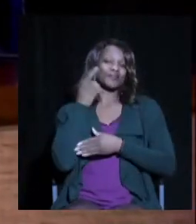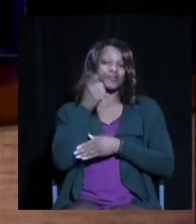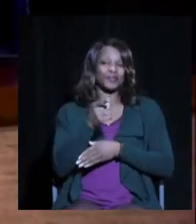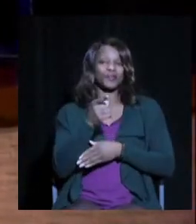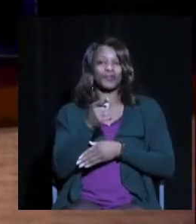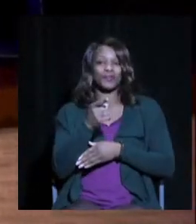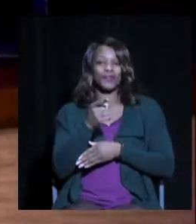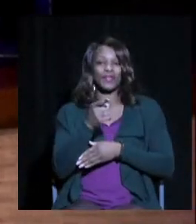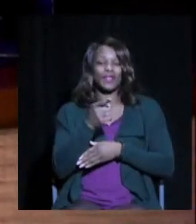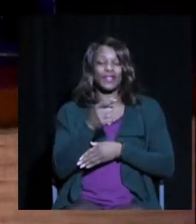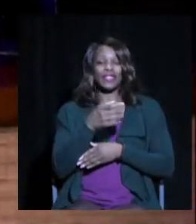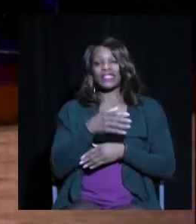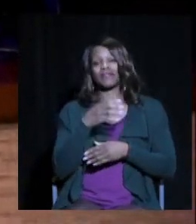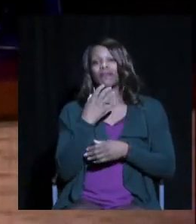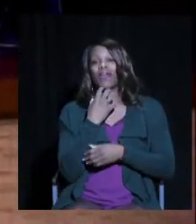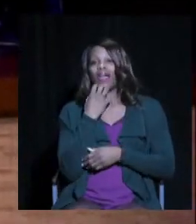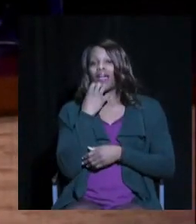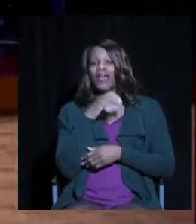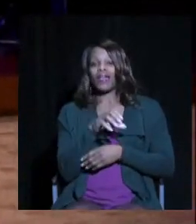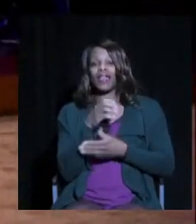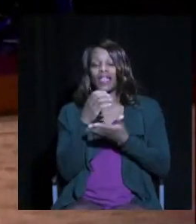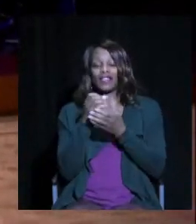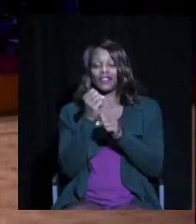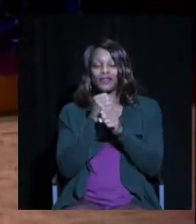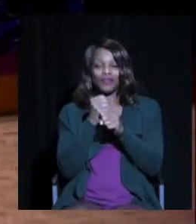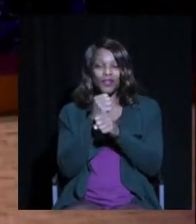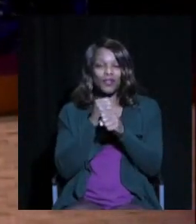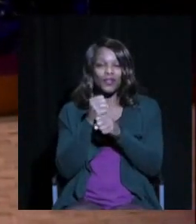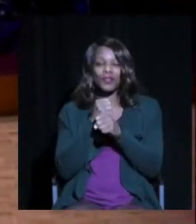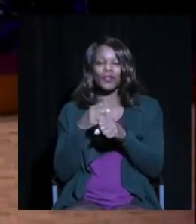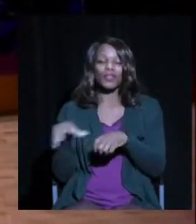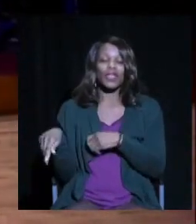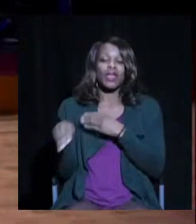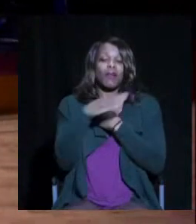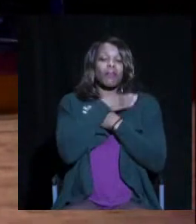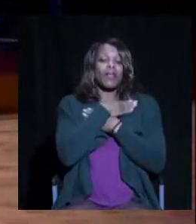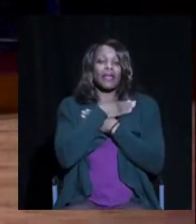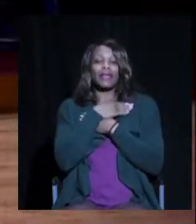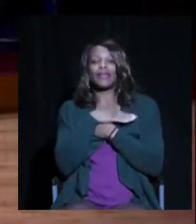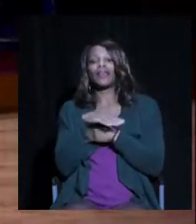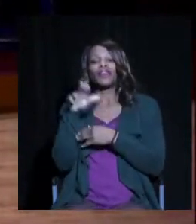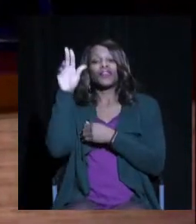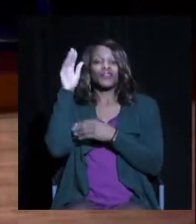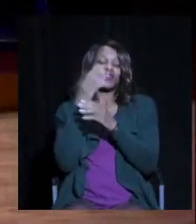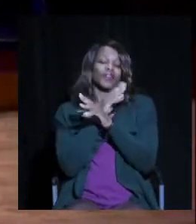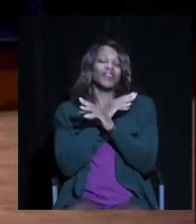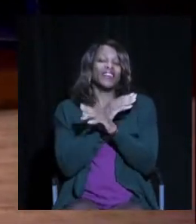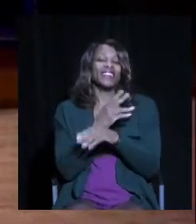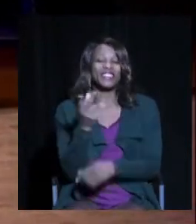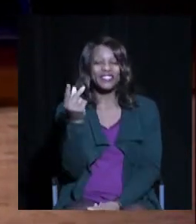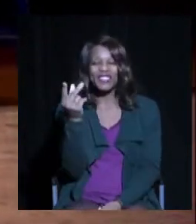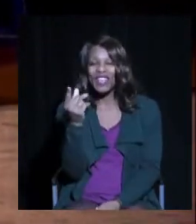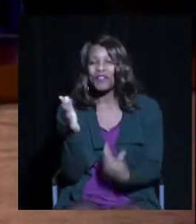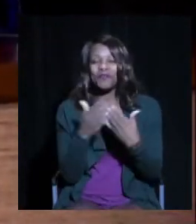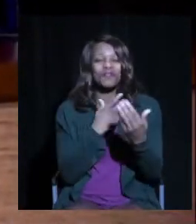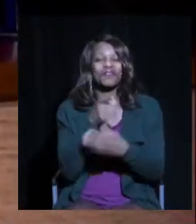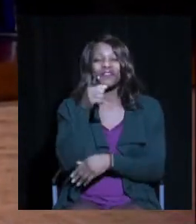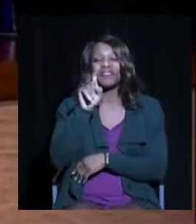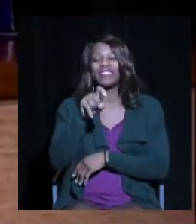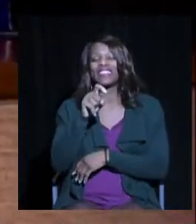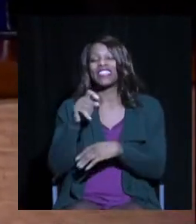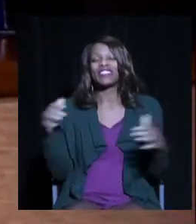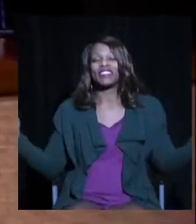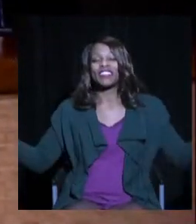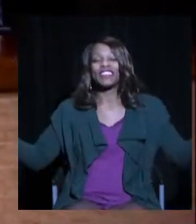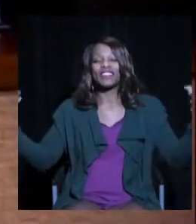ahead, grab some hot cocoa, grab you some coffee, grab your favorite blanket, your puppy, your family, whatever you need. Get them around.